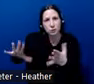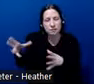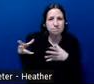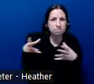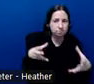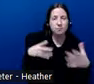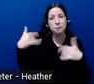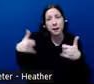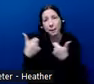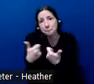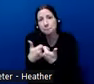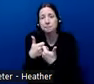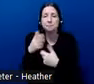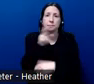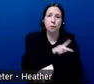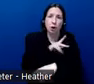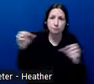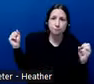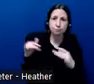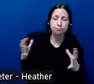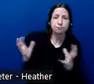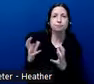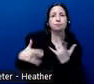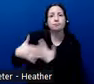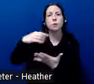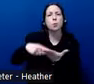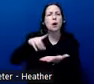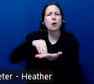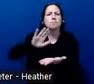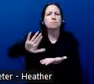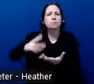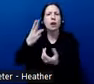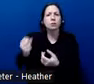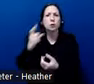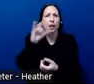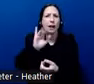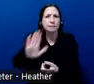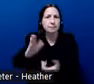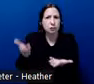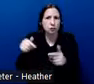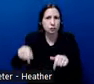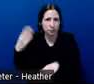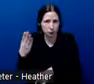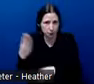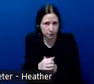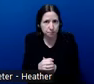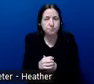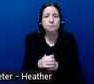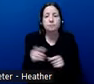schools in Burnaby. Swiss workers also distributed 100 new backpacks donated by